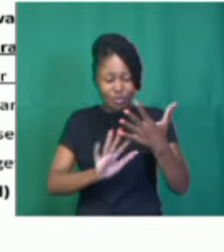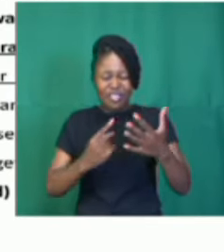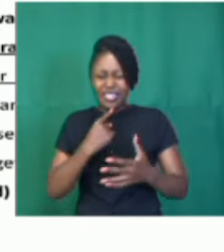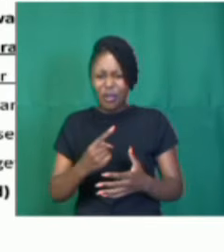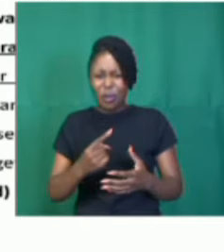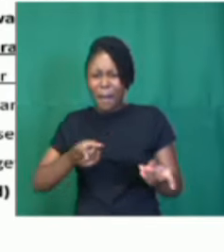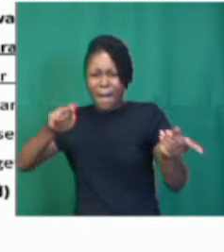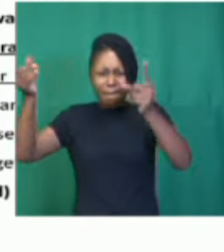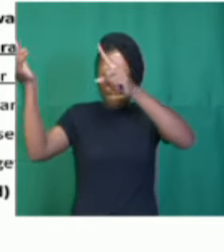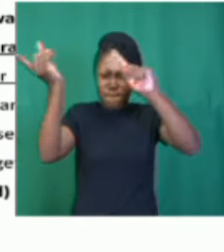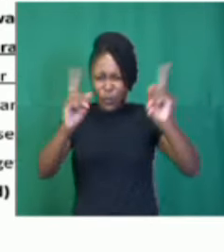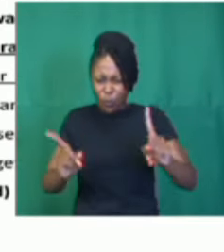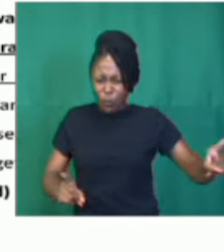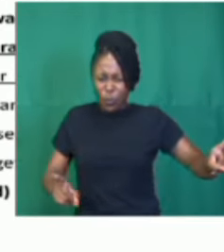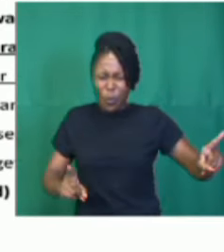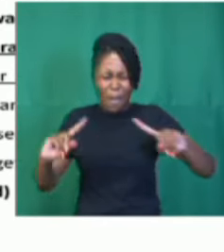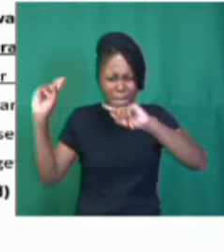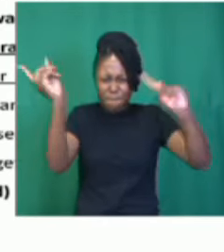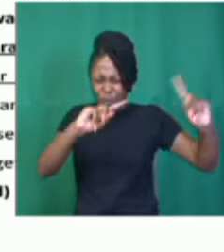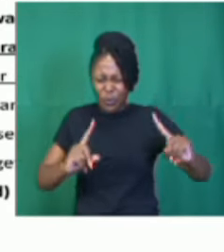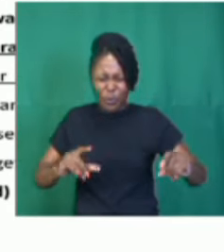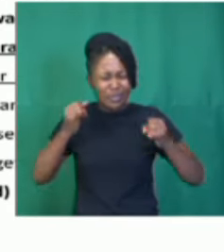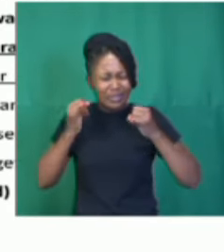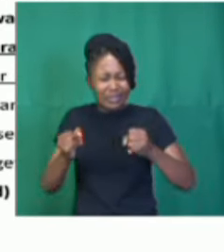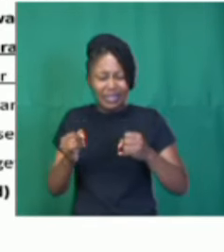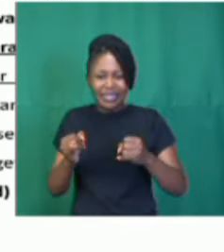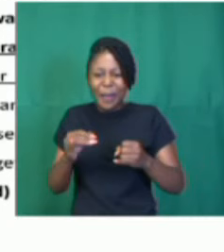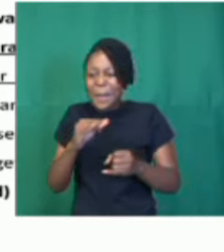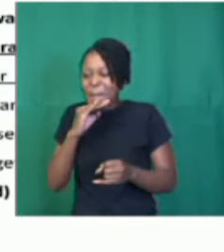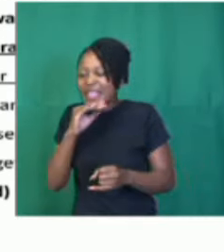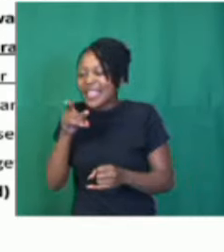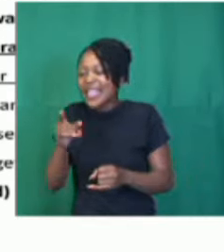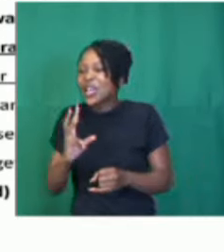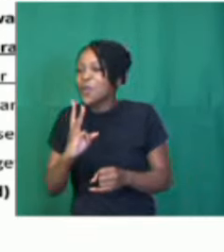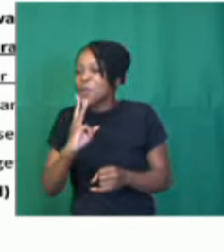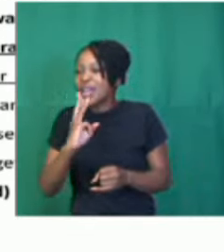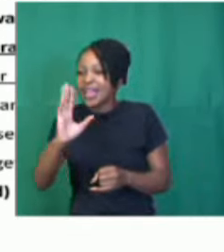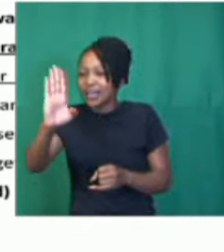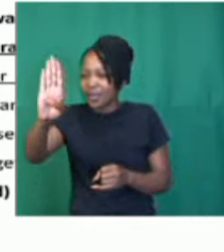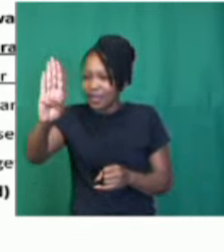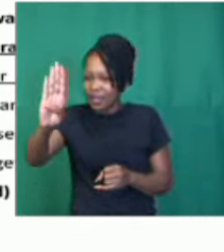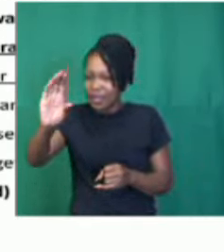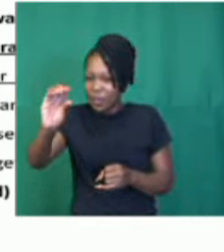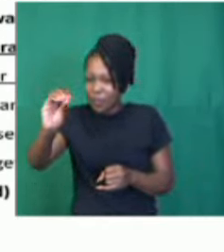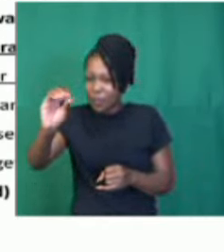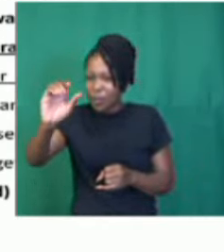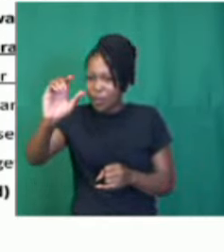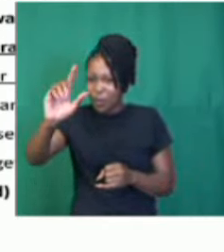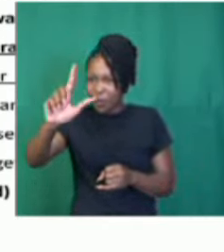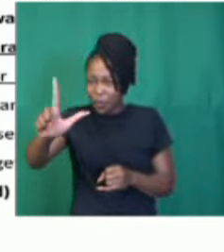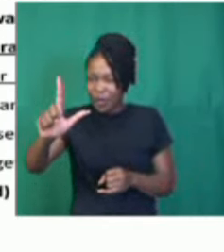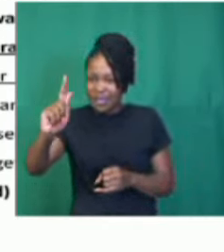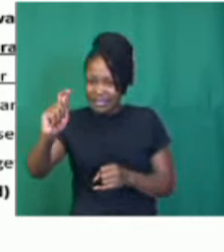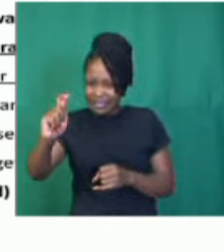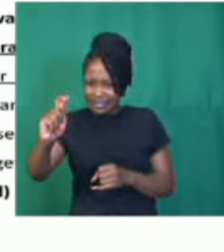of lightning cracked like a bullet. The word bolt, I have tried to underline it, and so I have highlighted it to show that